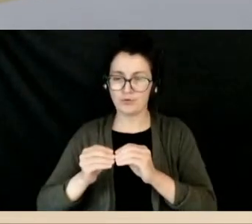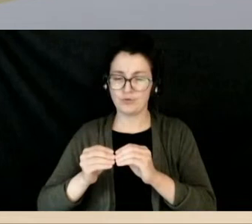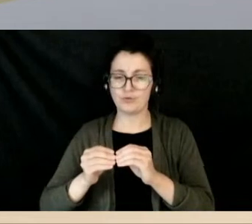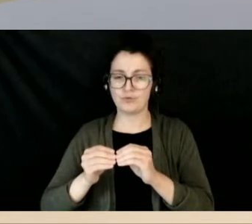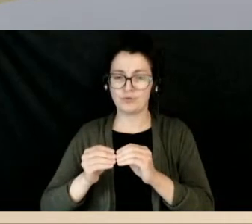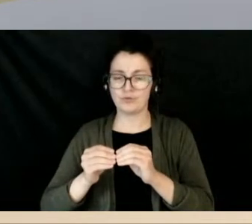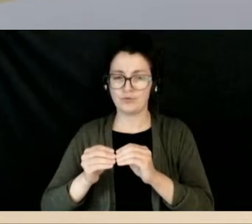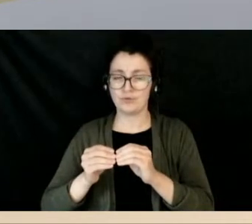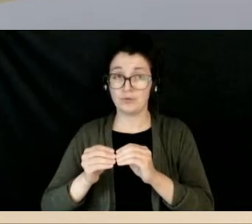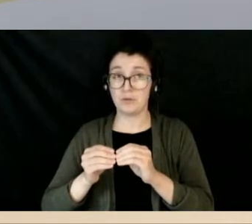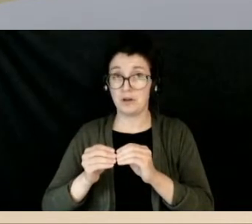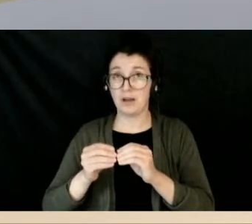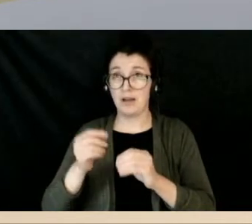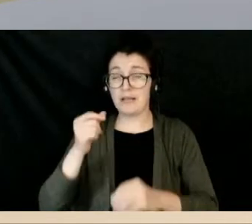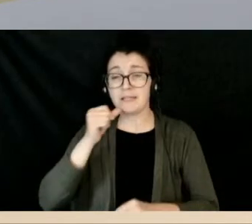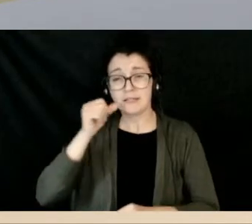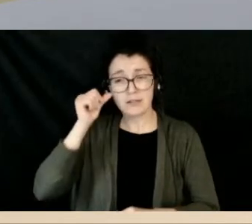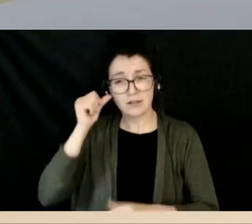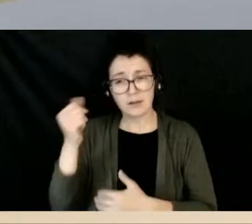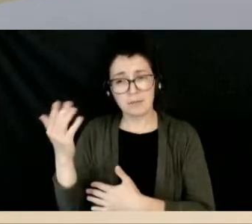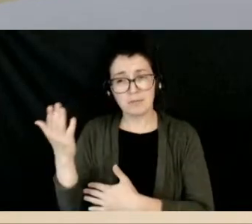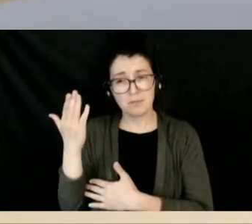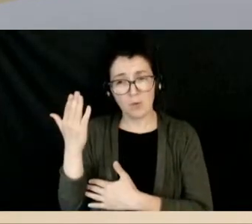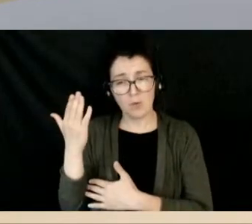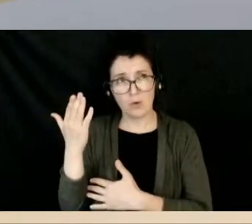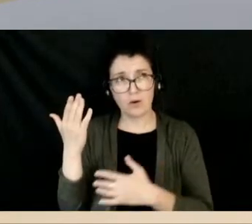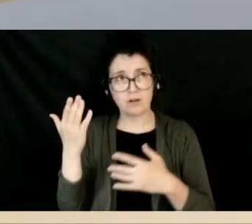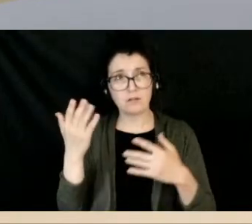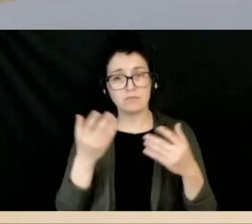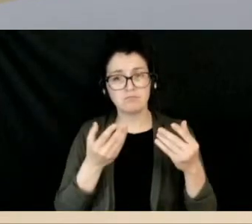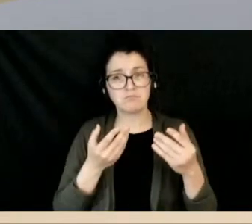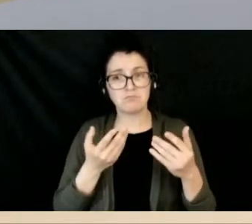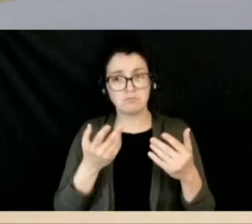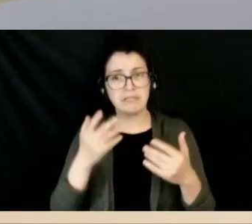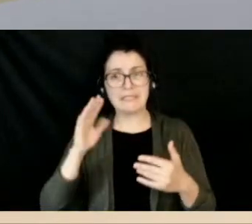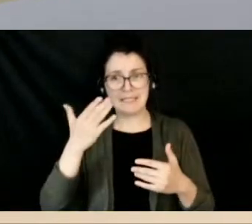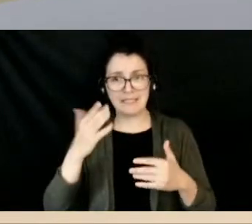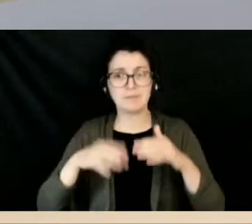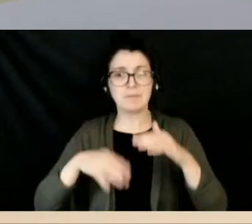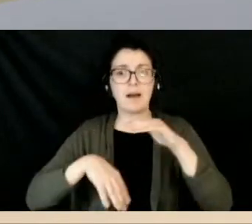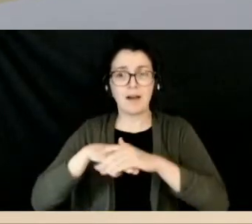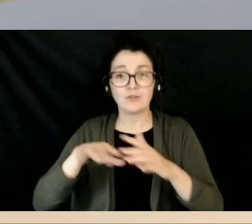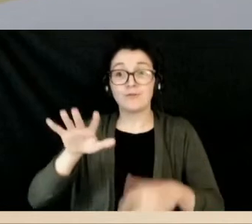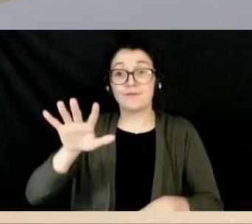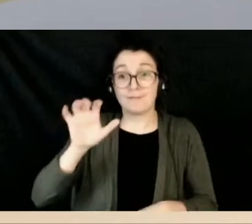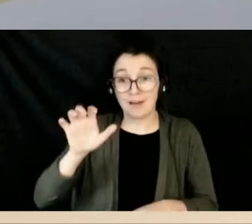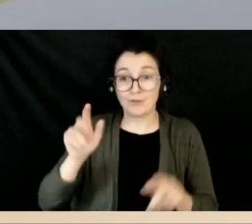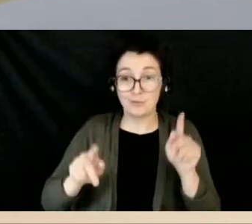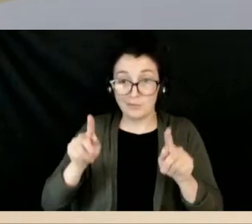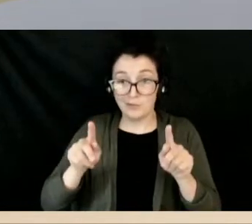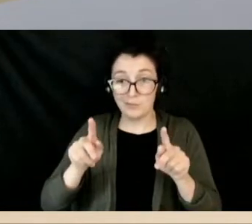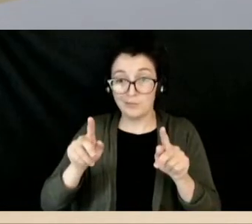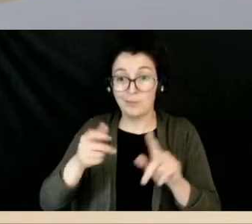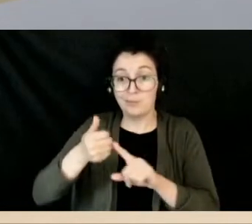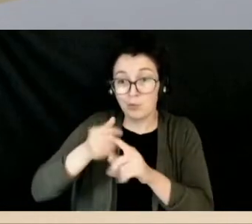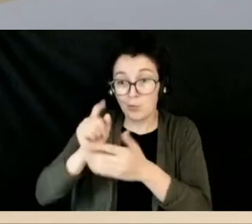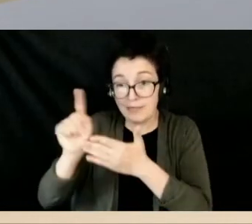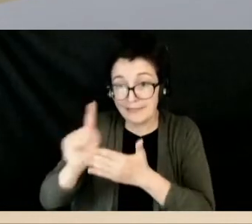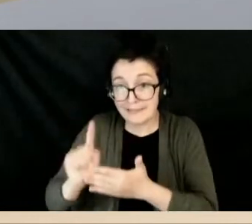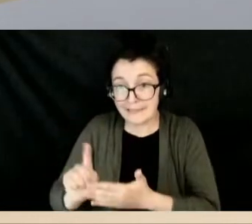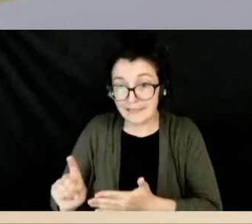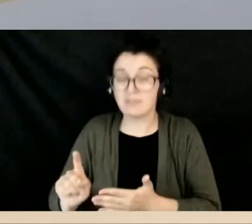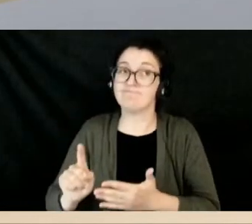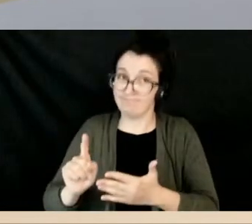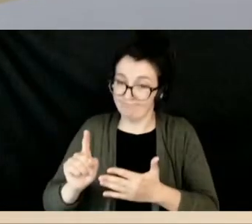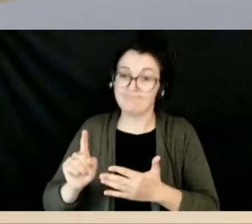was that they certainly hadn't maxed out that 500 per week for all the weeks of June. So I think there's certainly